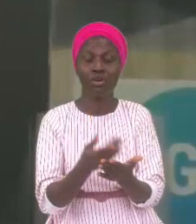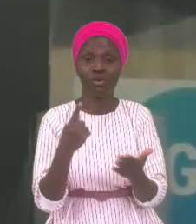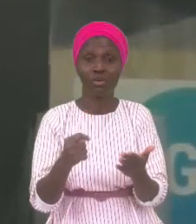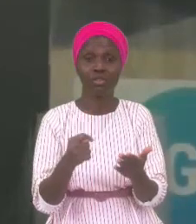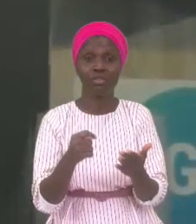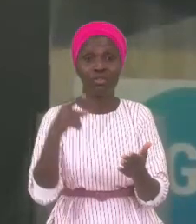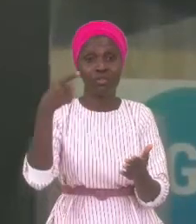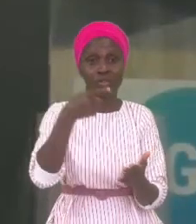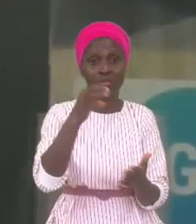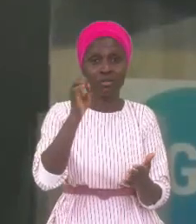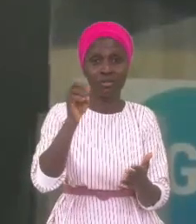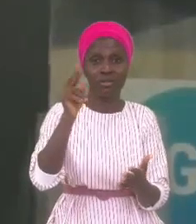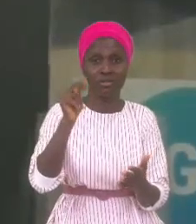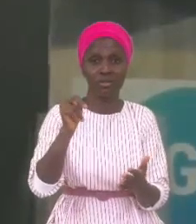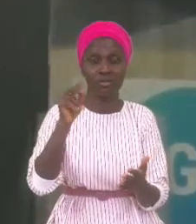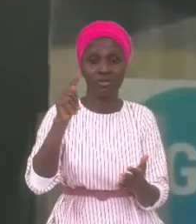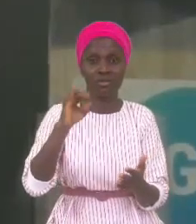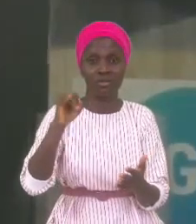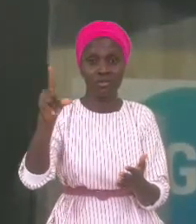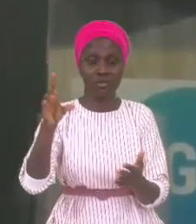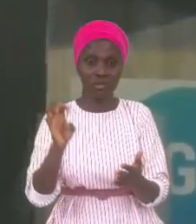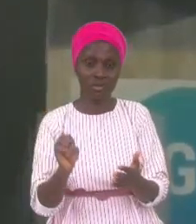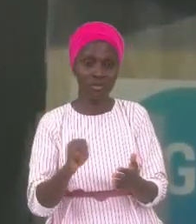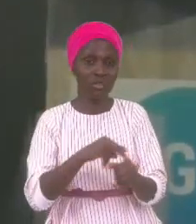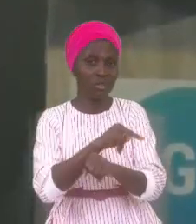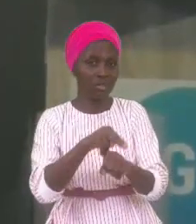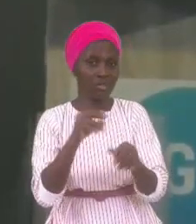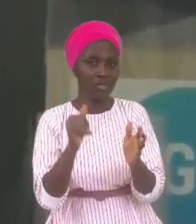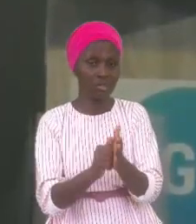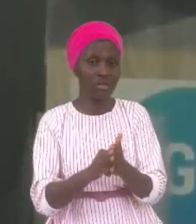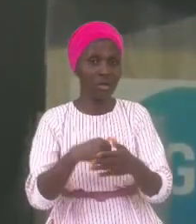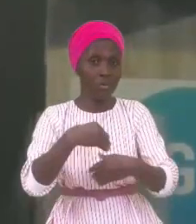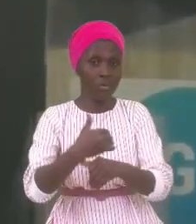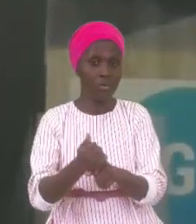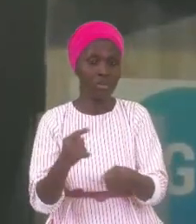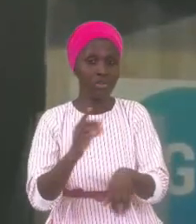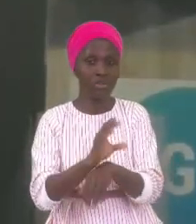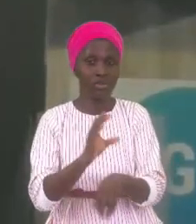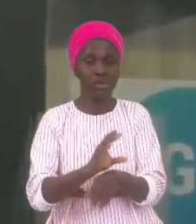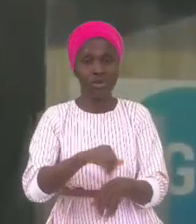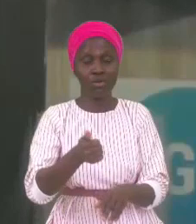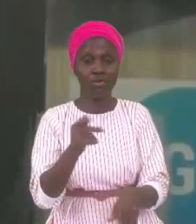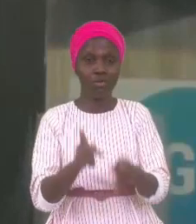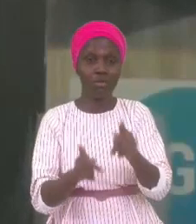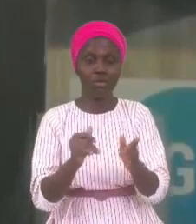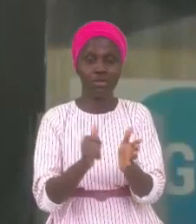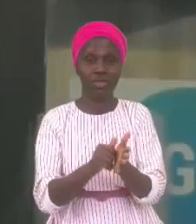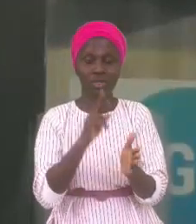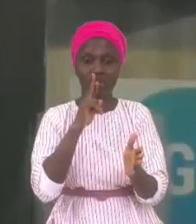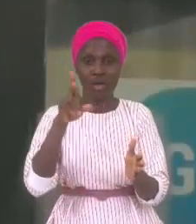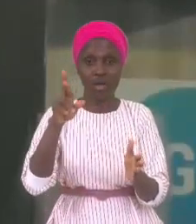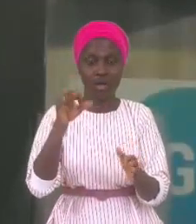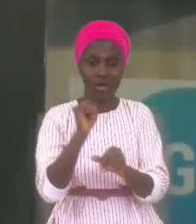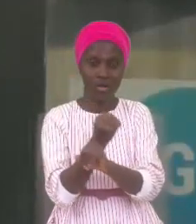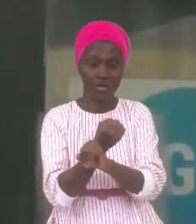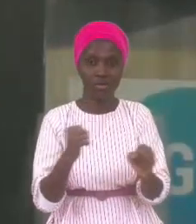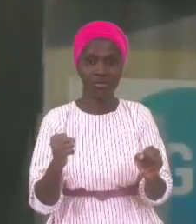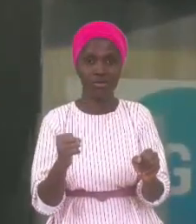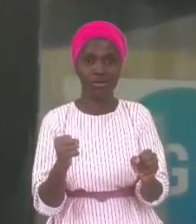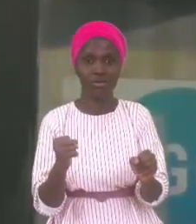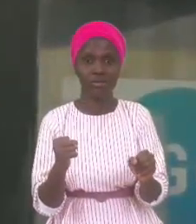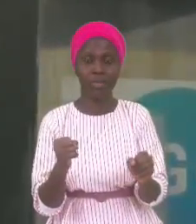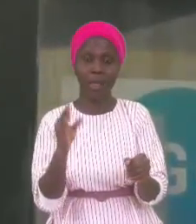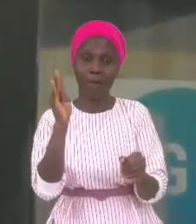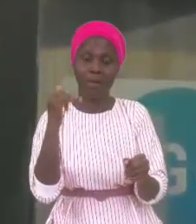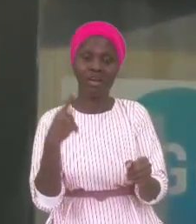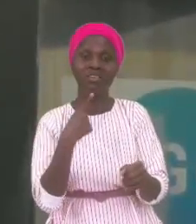the church. They're the people who have been purchased and redeemed and saved by the blood of the Lamb. It says,